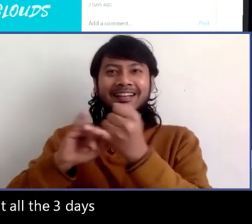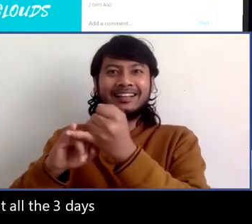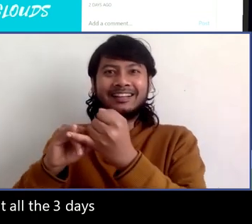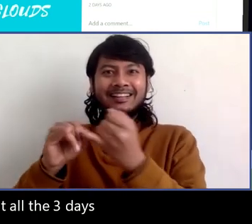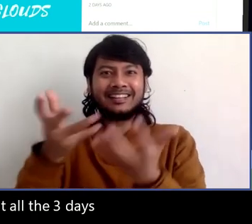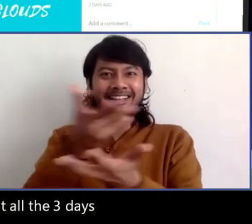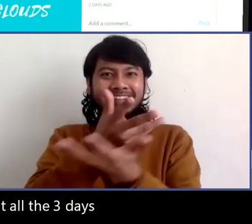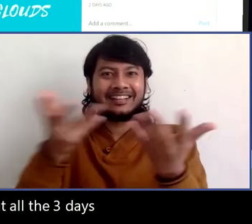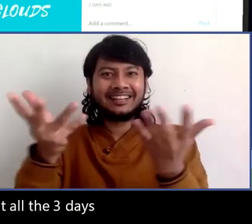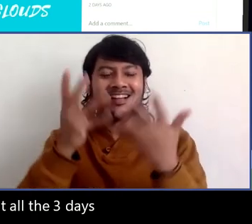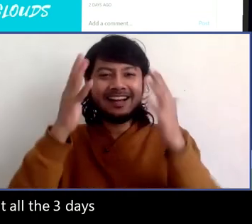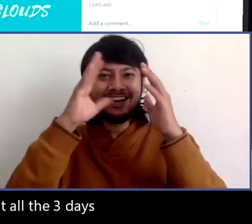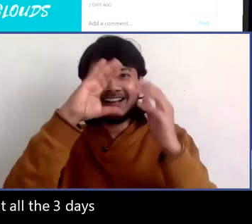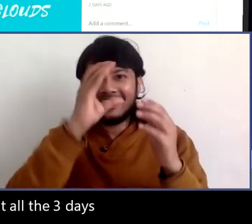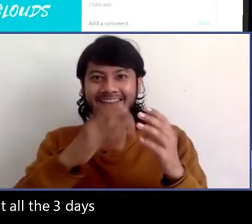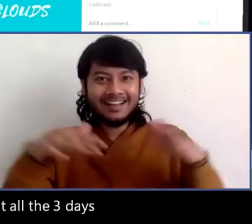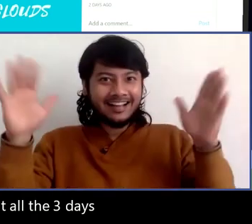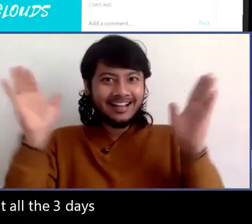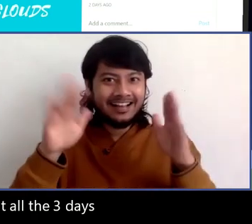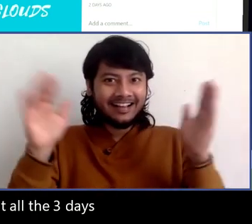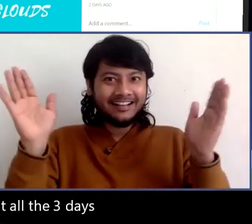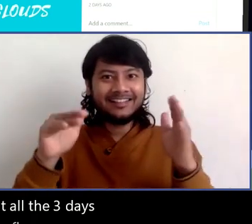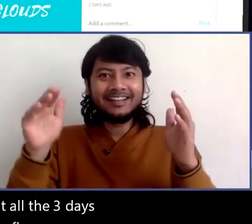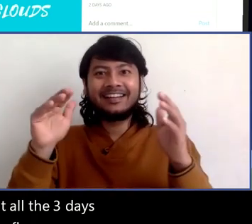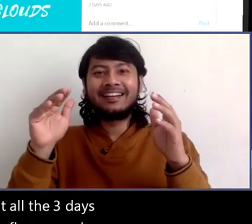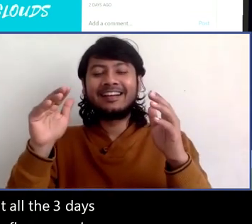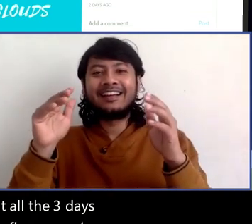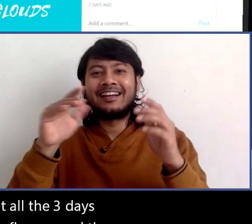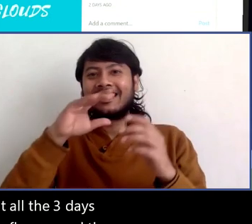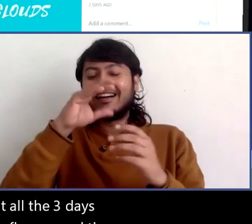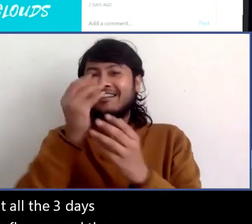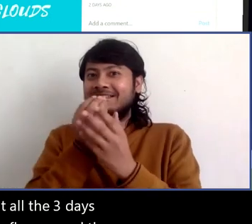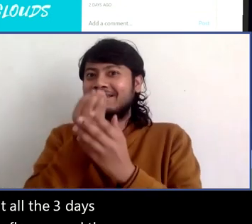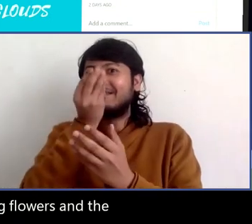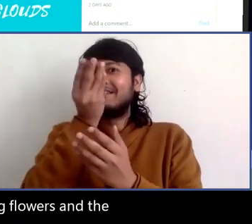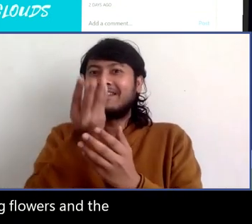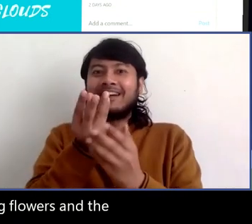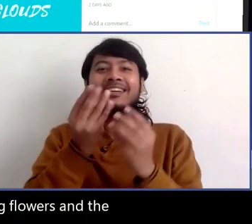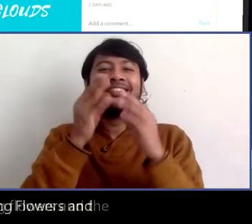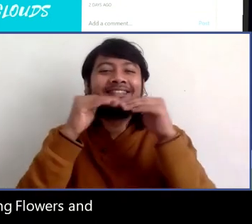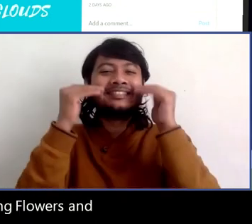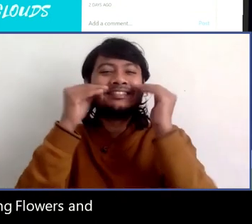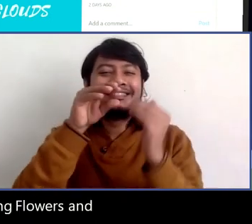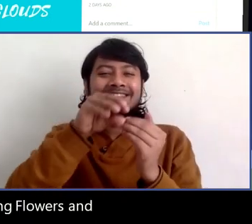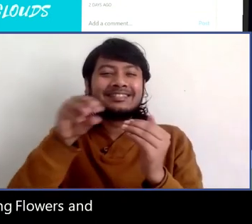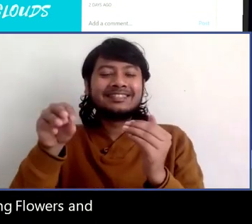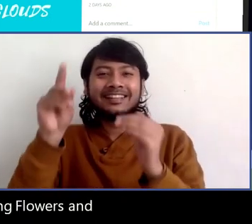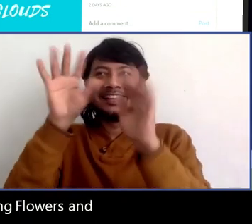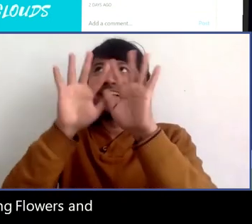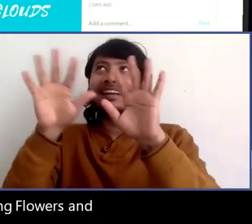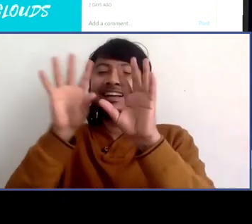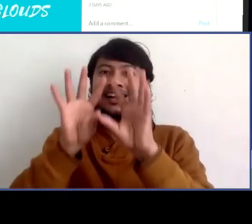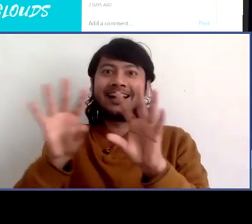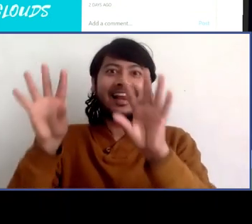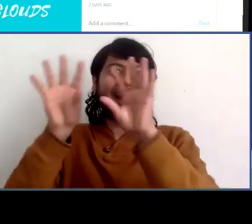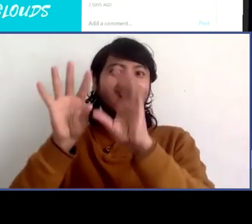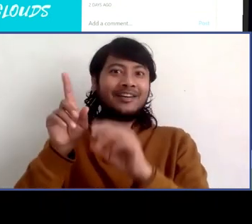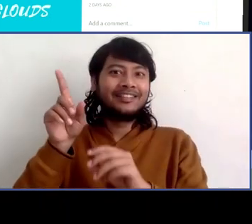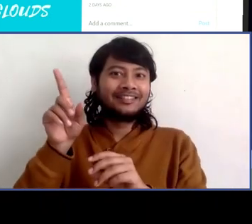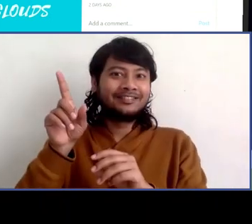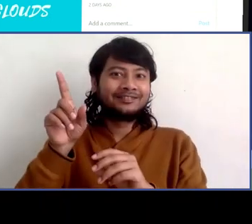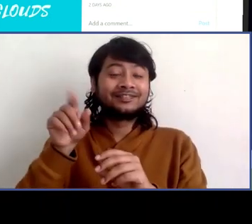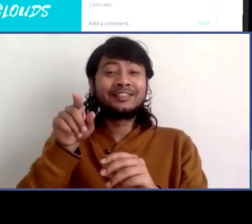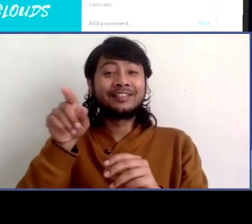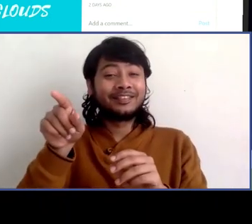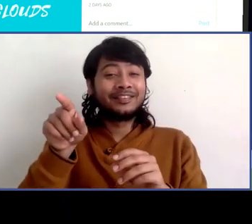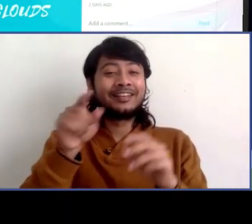laughing flowers, and the divine clouds. Pranav Bakshi and Sonu Sood, when you help somebody, you